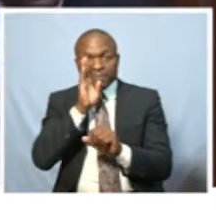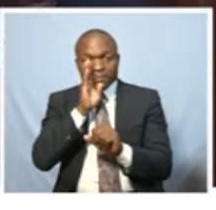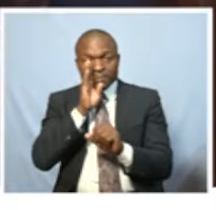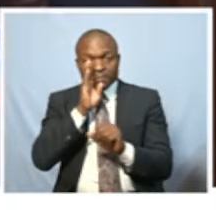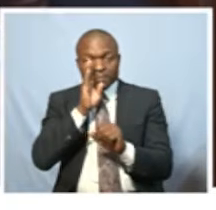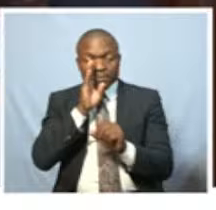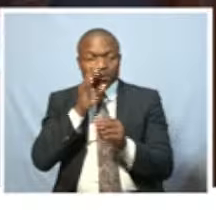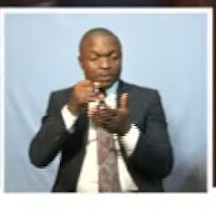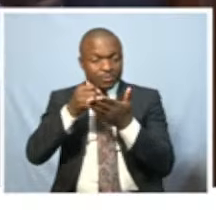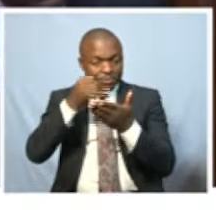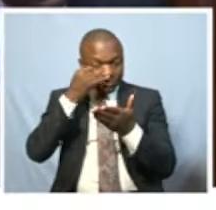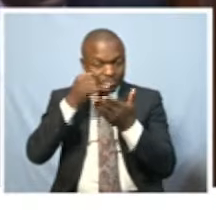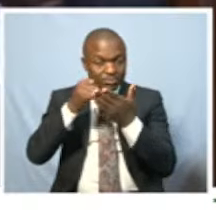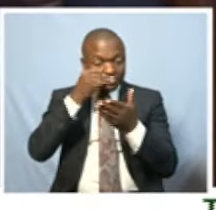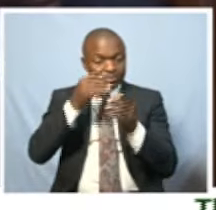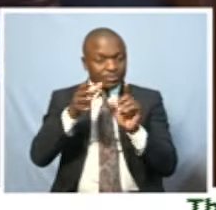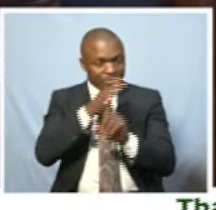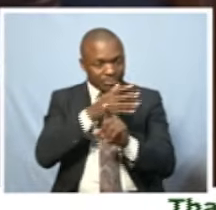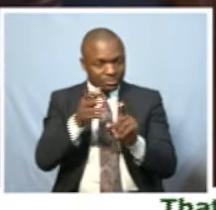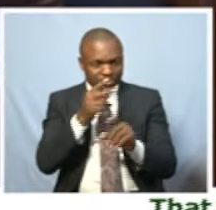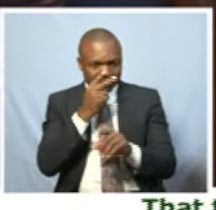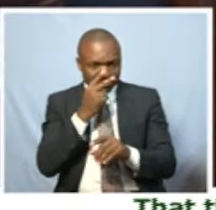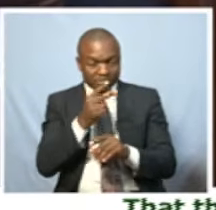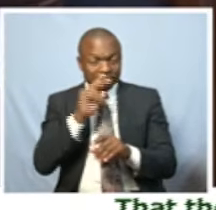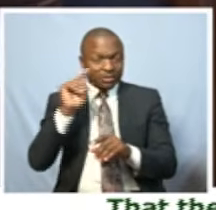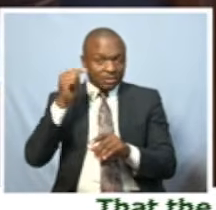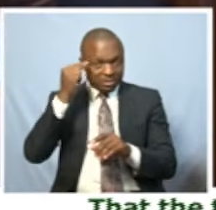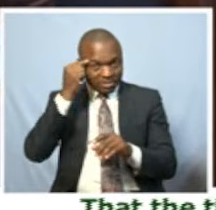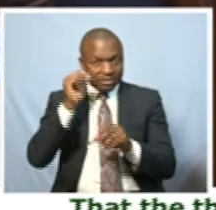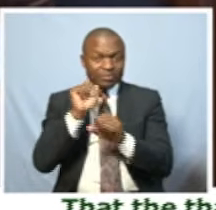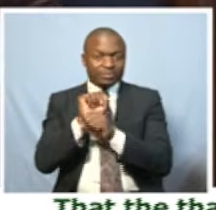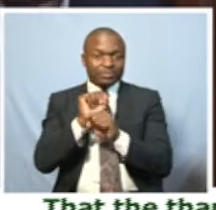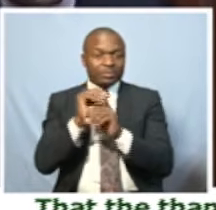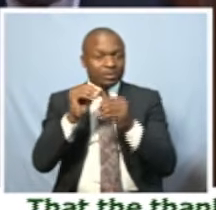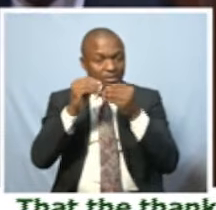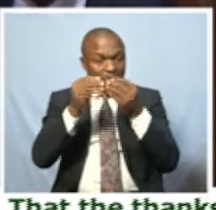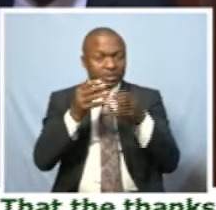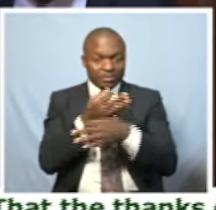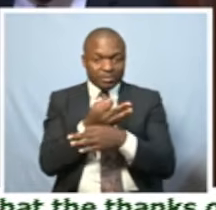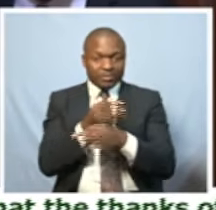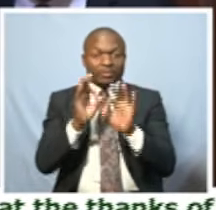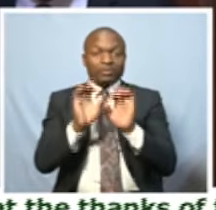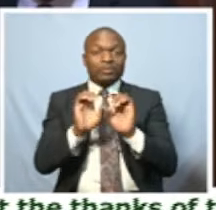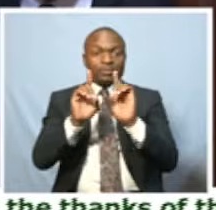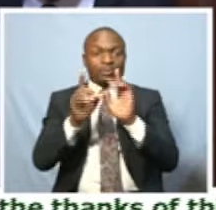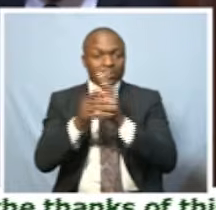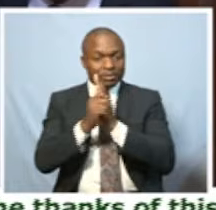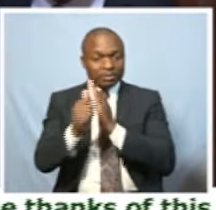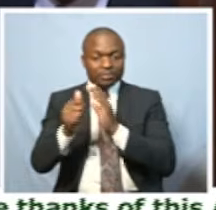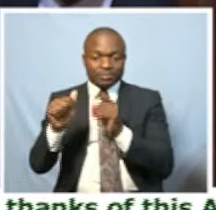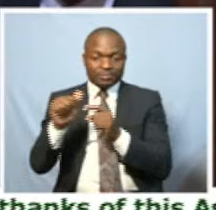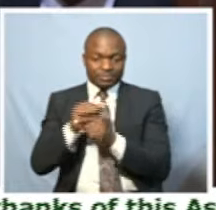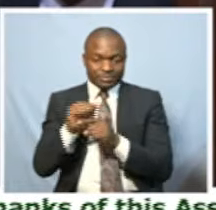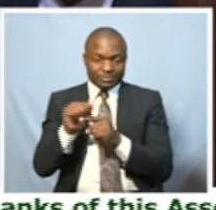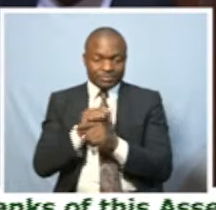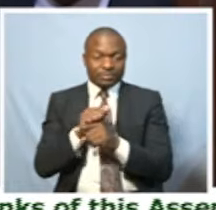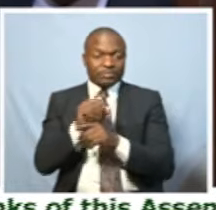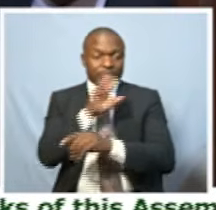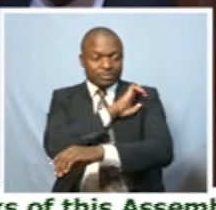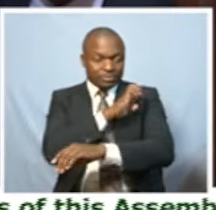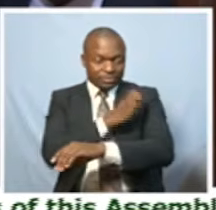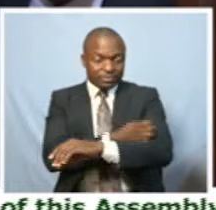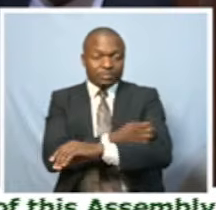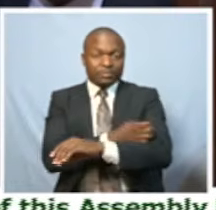substance abuse, I note the government's efforts to provide free education, skills training,